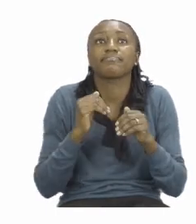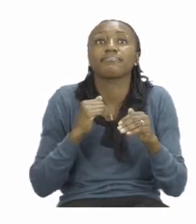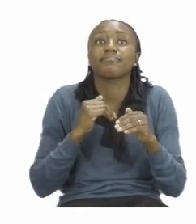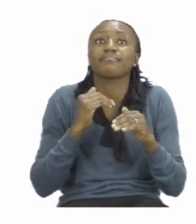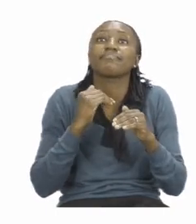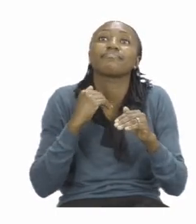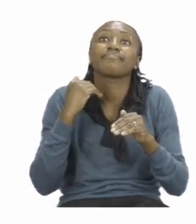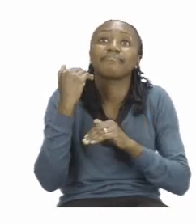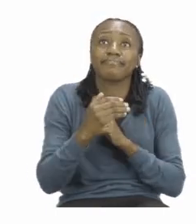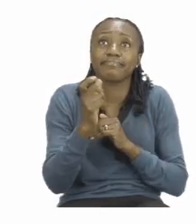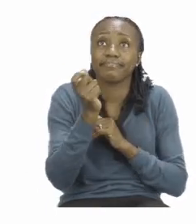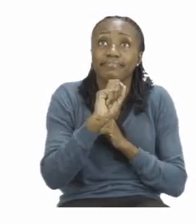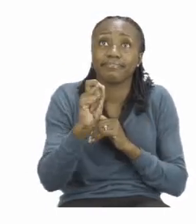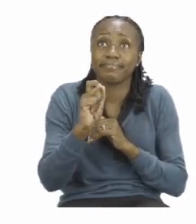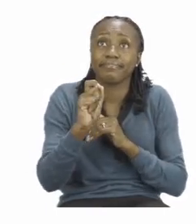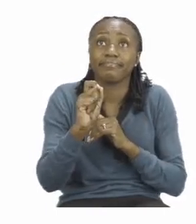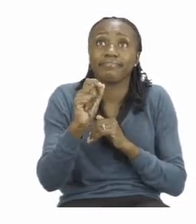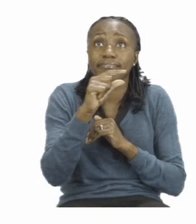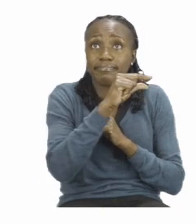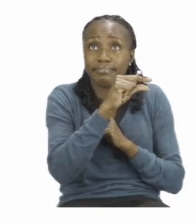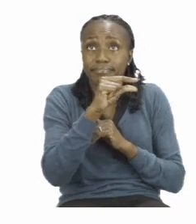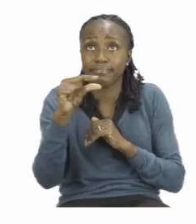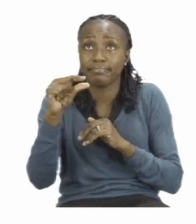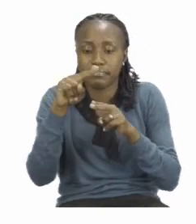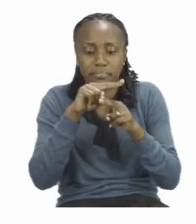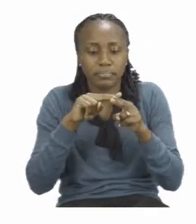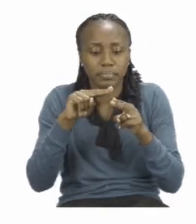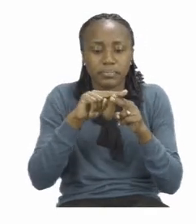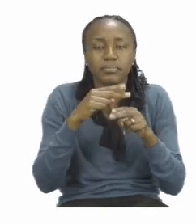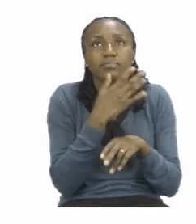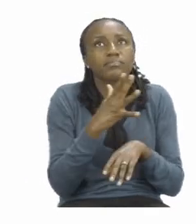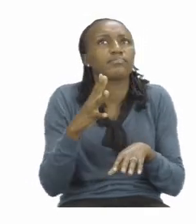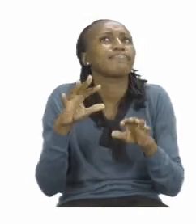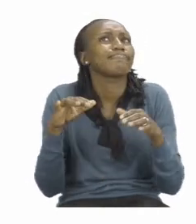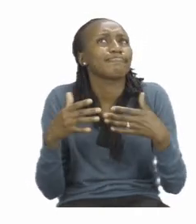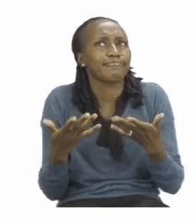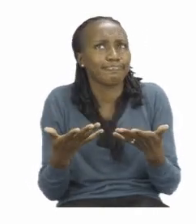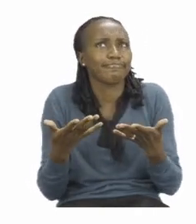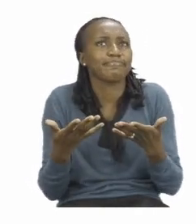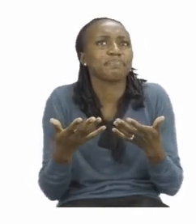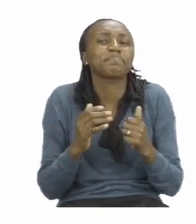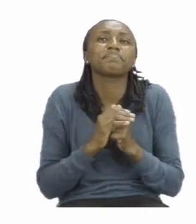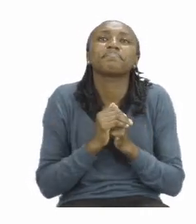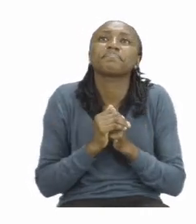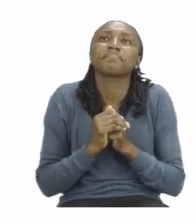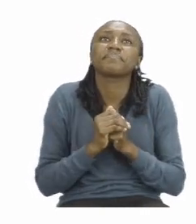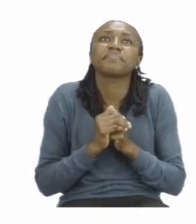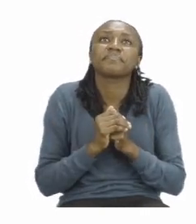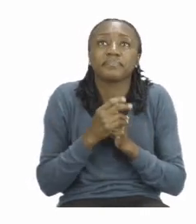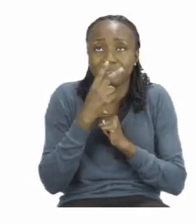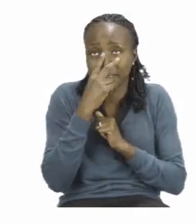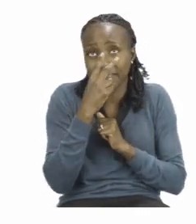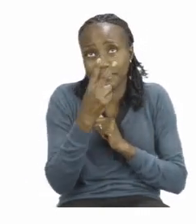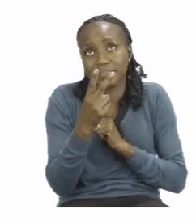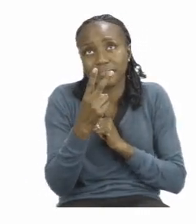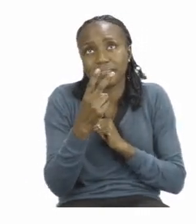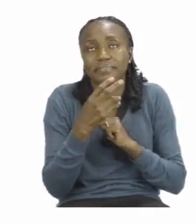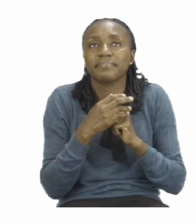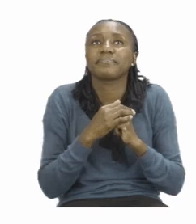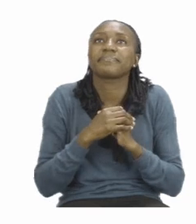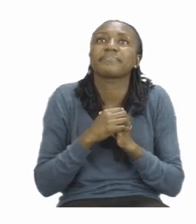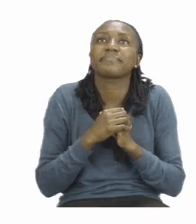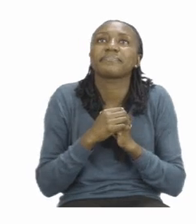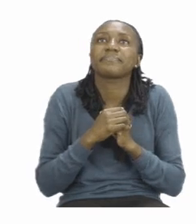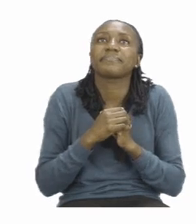how you use water every day. So let's take a look at the board and see how best we can